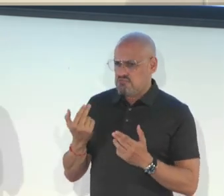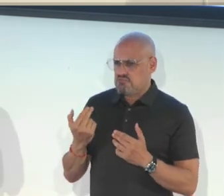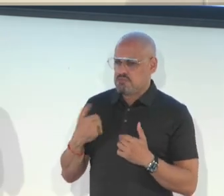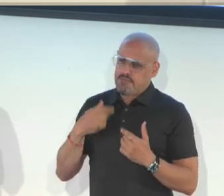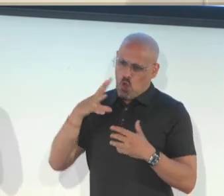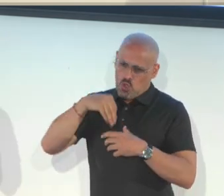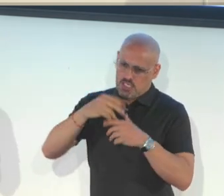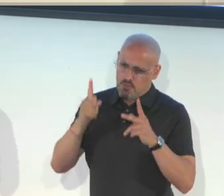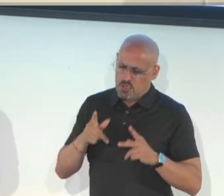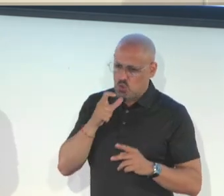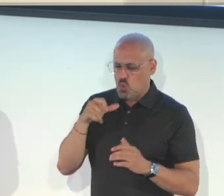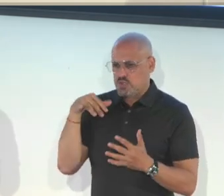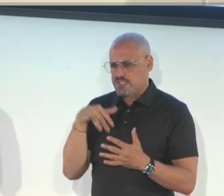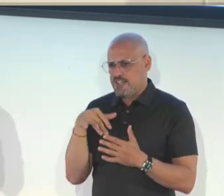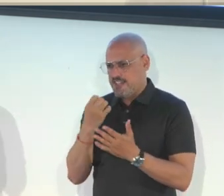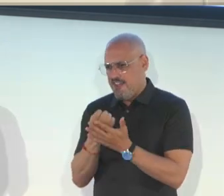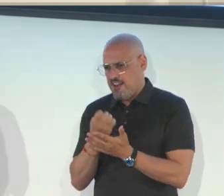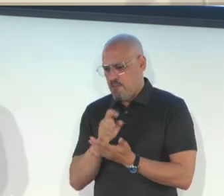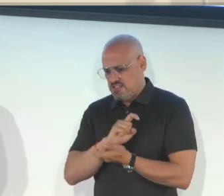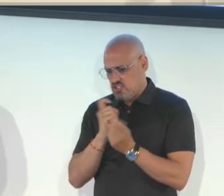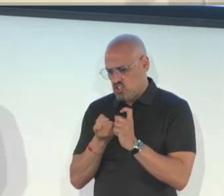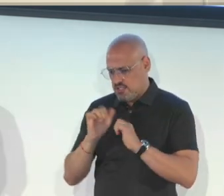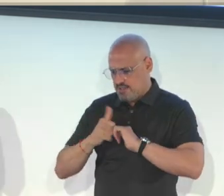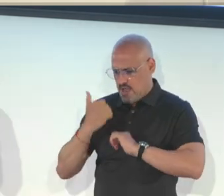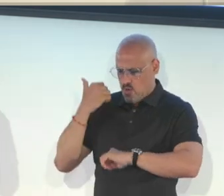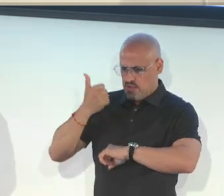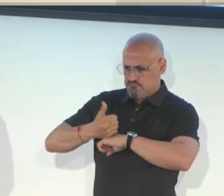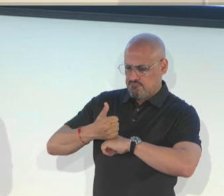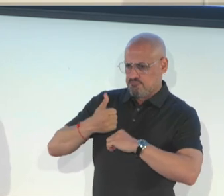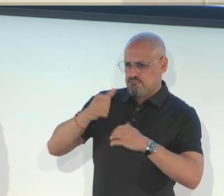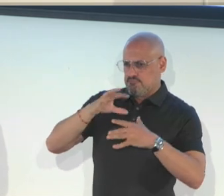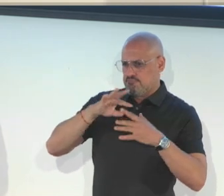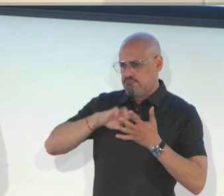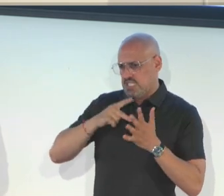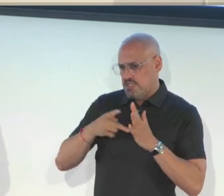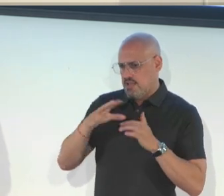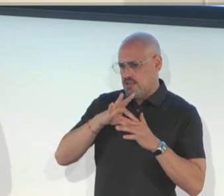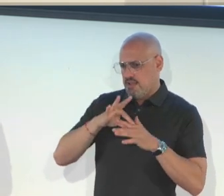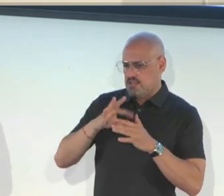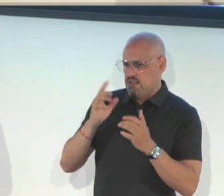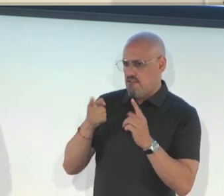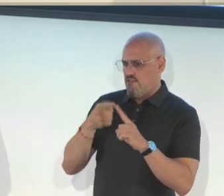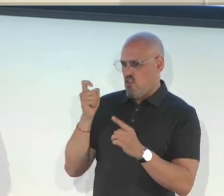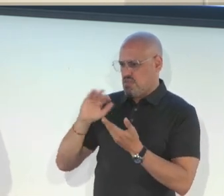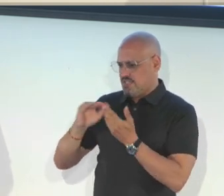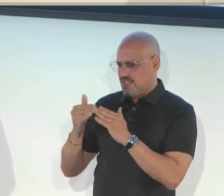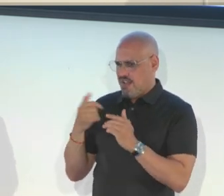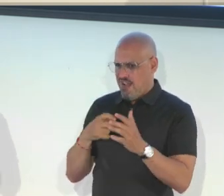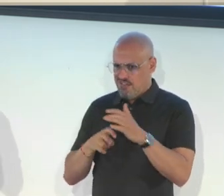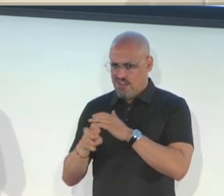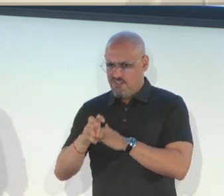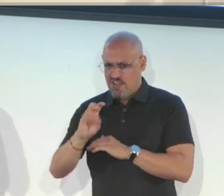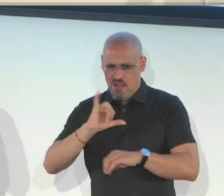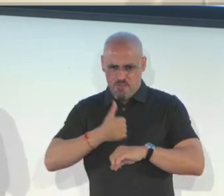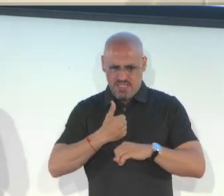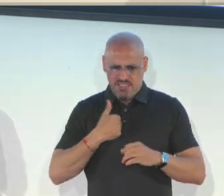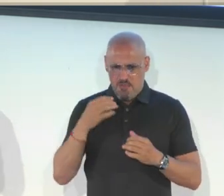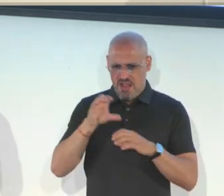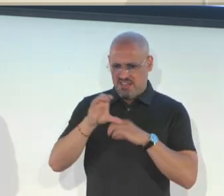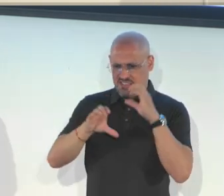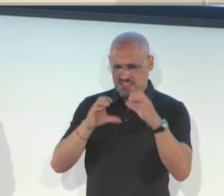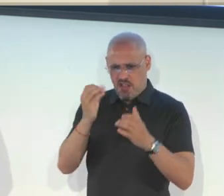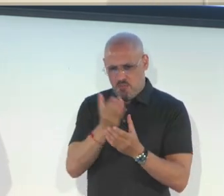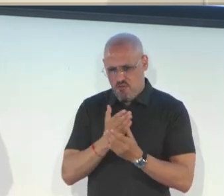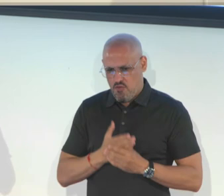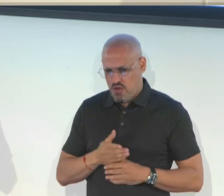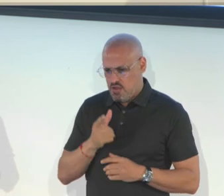autistic person who studied economics, change the way that I create meaning and context from a city I'm navigating based on my stock portfolio from someone